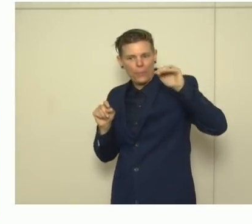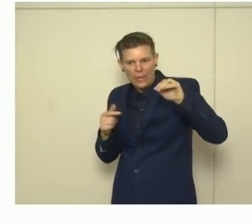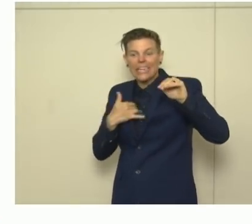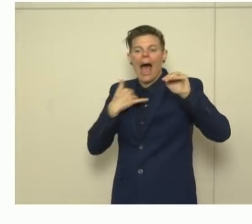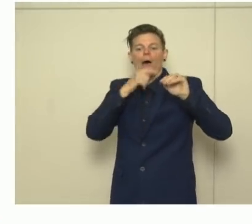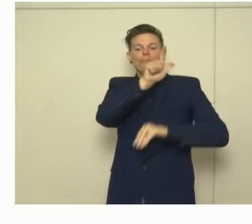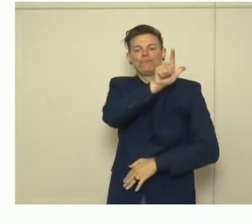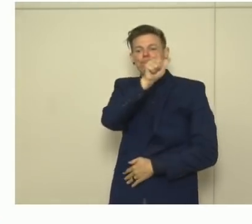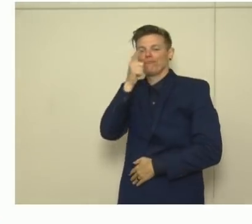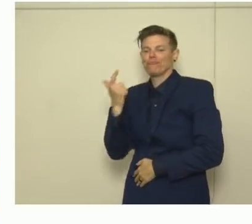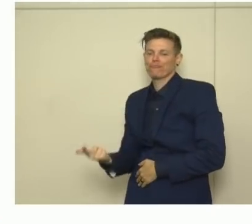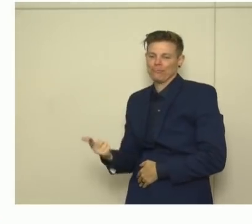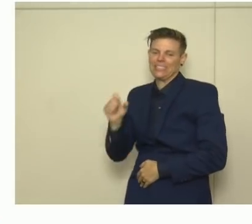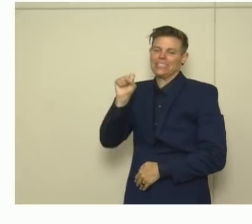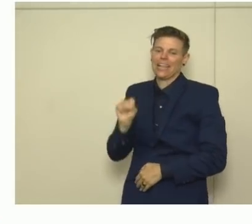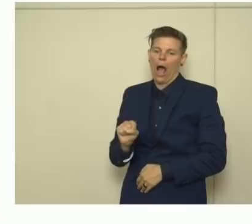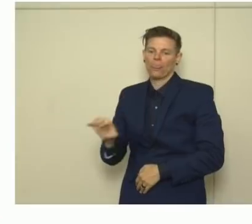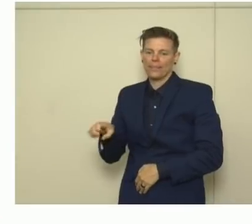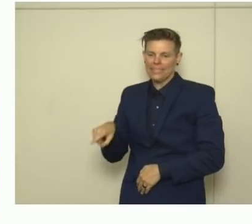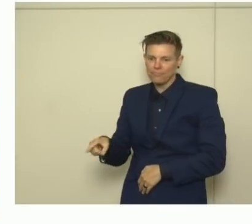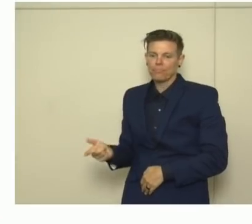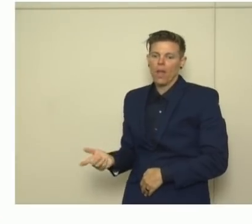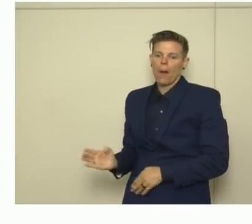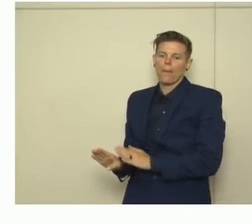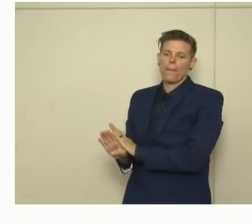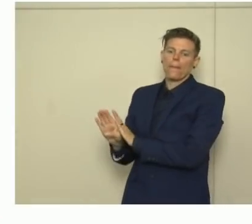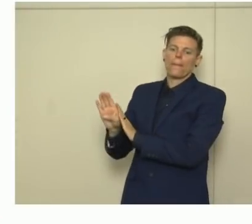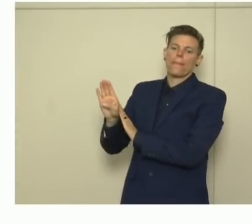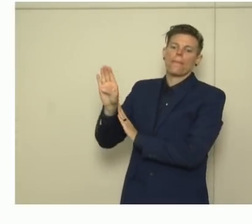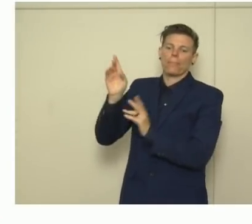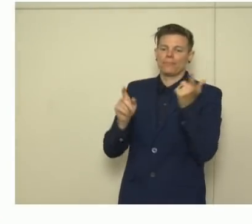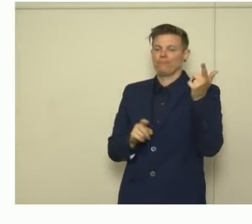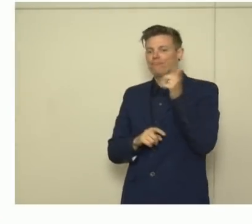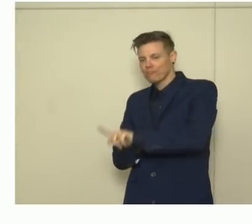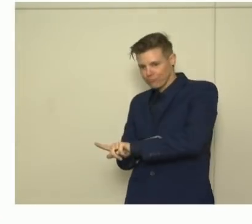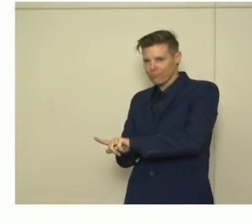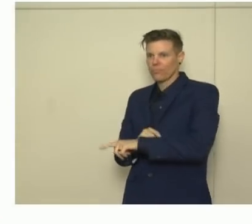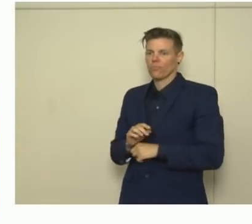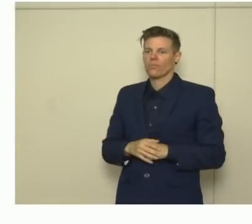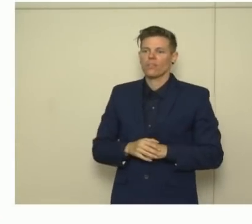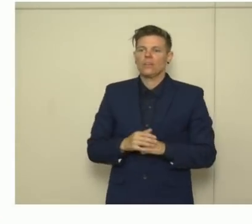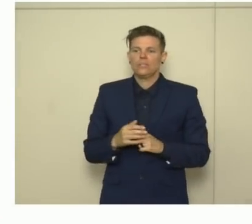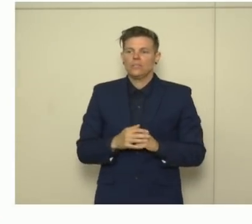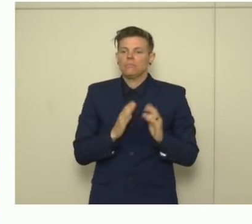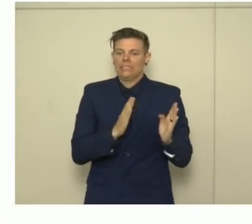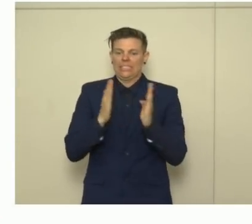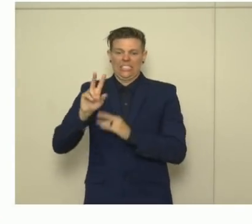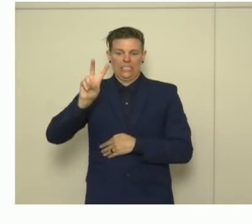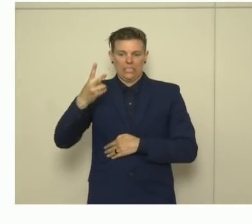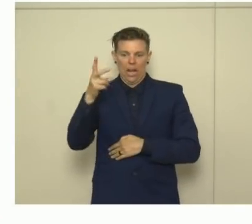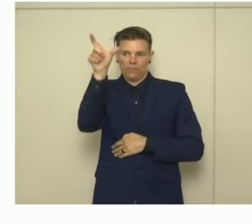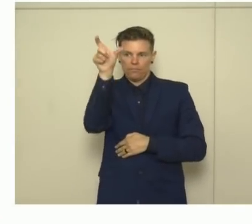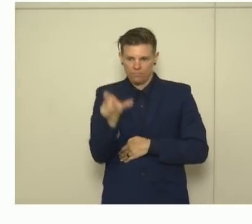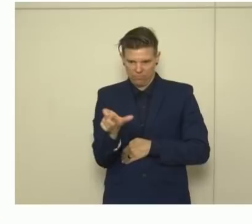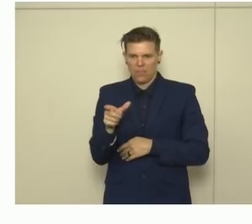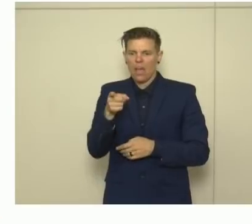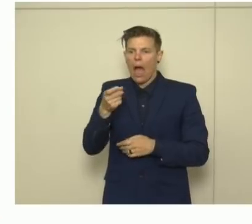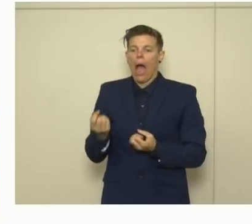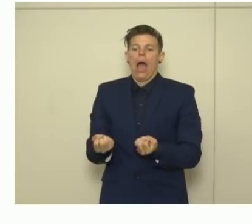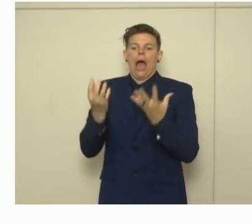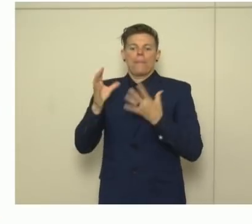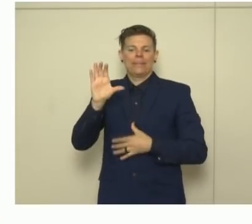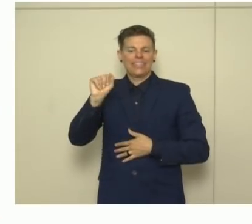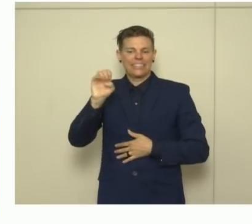get darker. And the map on the right is just the number of cases in the past 2 weeks. And you can see there that there's actually